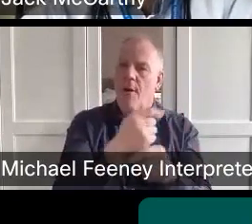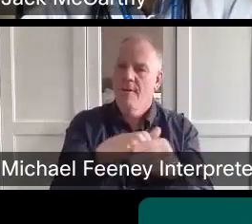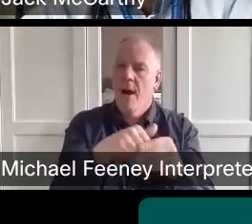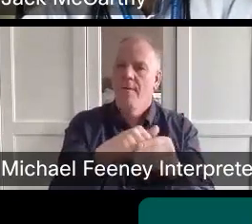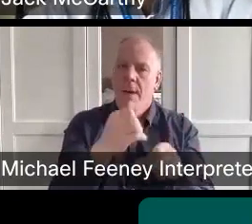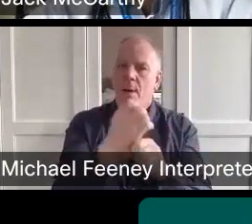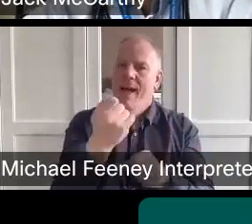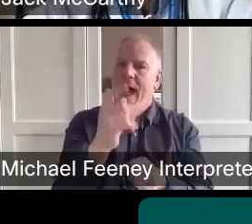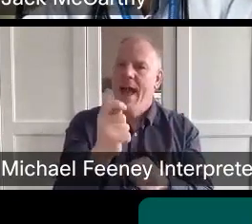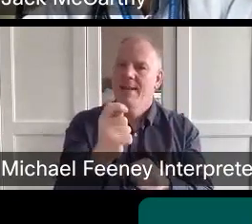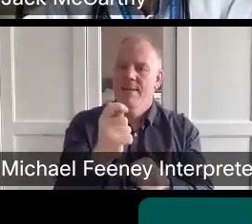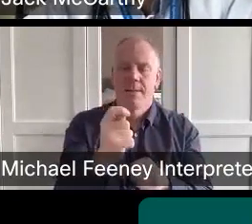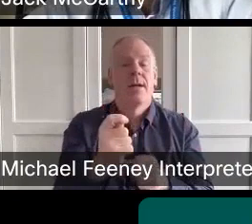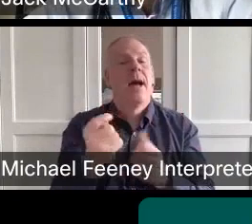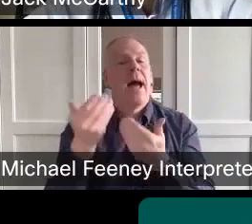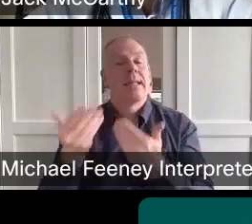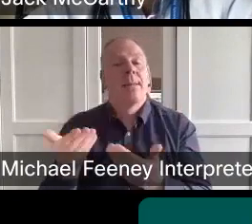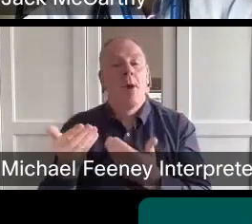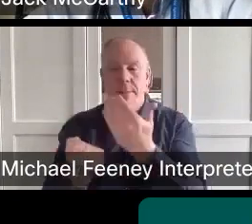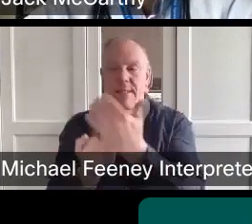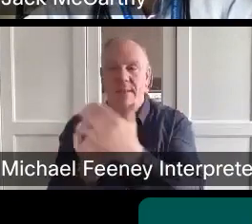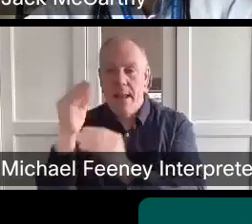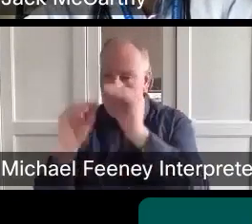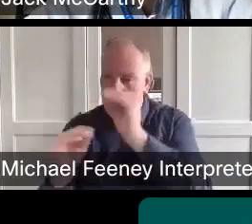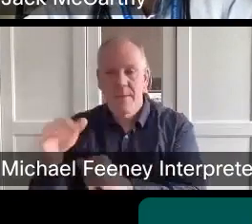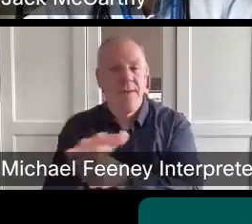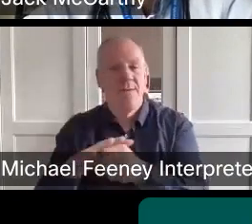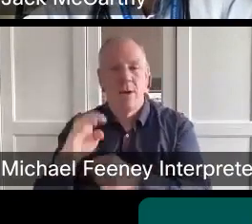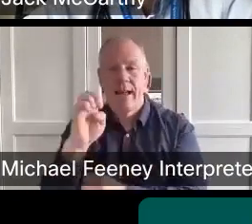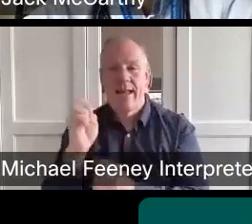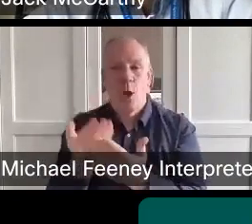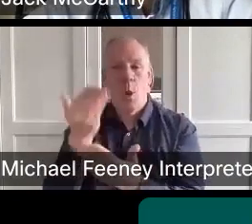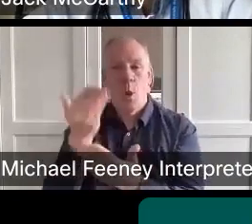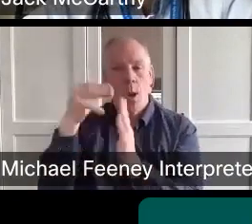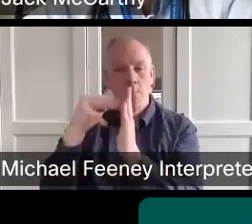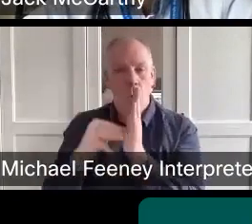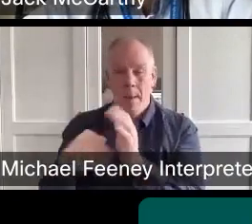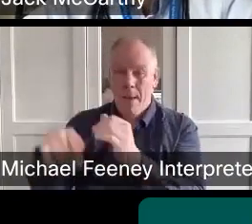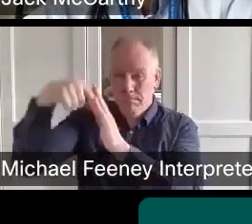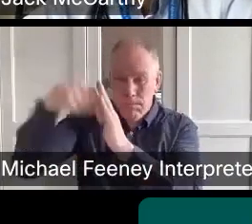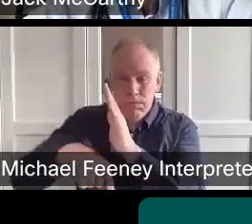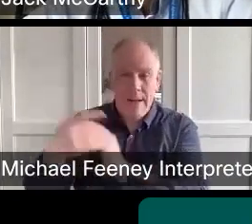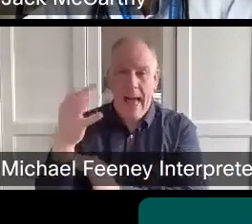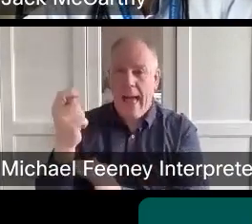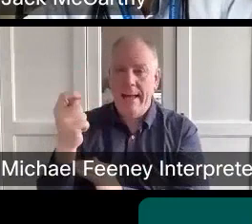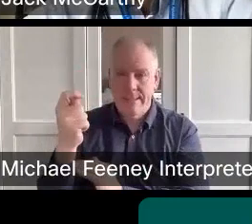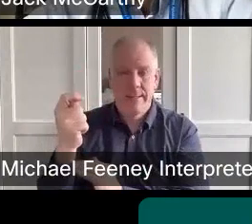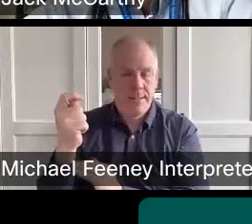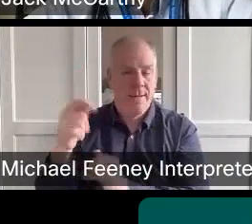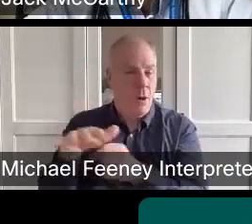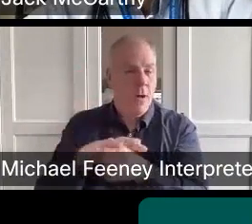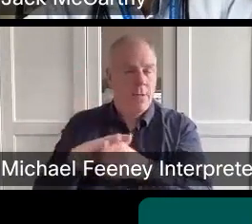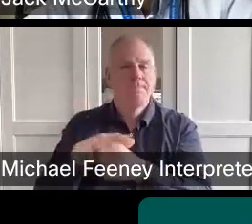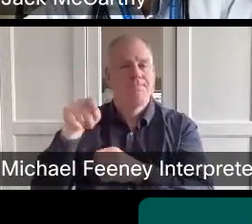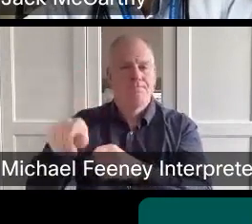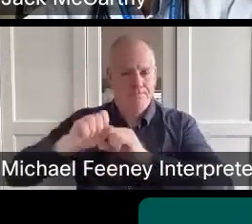training. We're currently developing a full e-learning program on the Act in its entirety. So we hope to